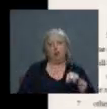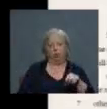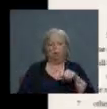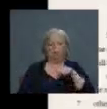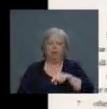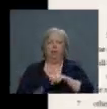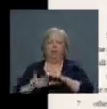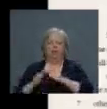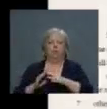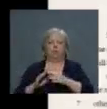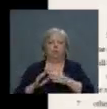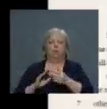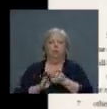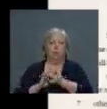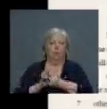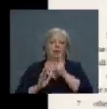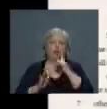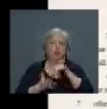this ordinance is for.